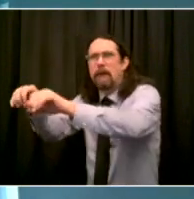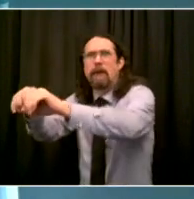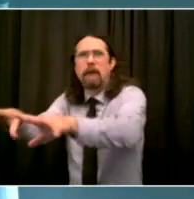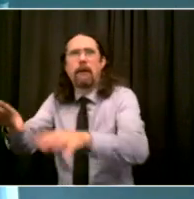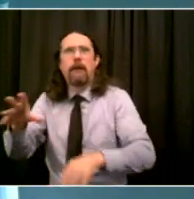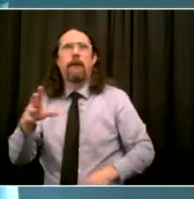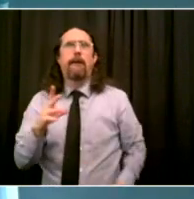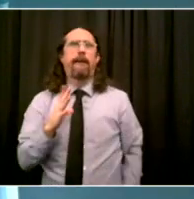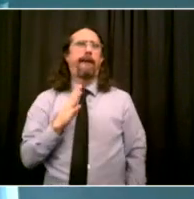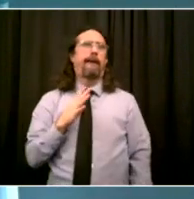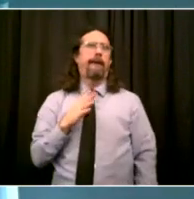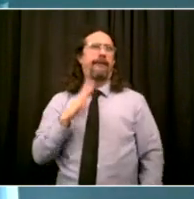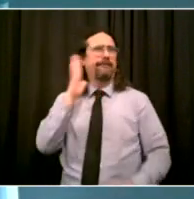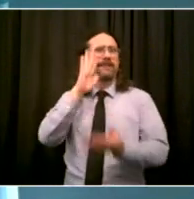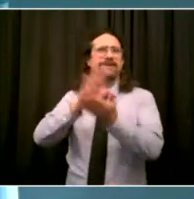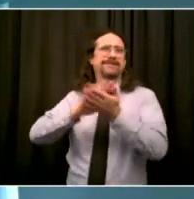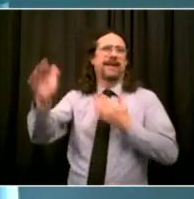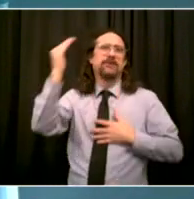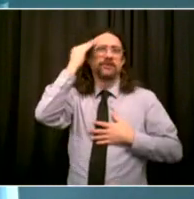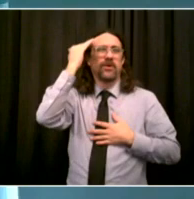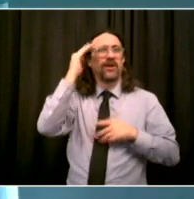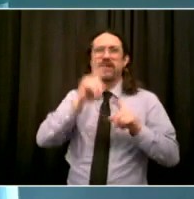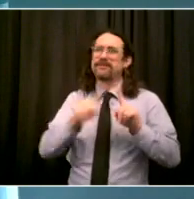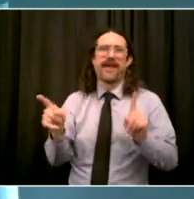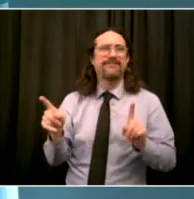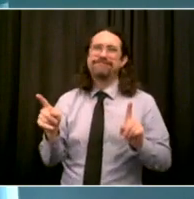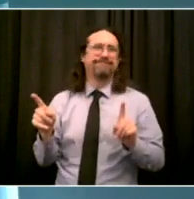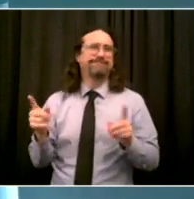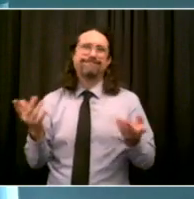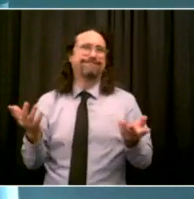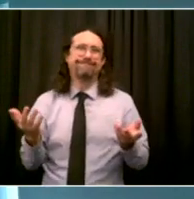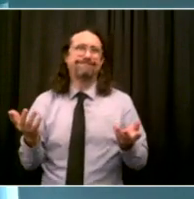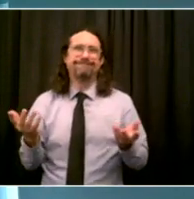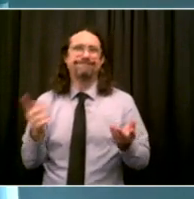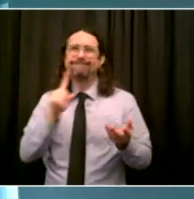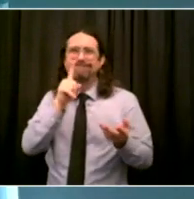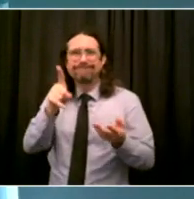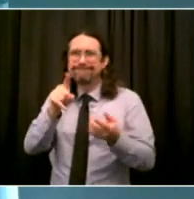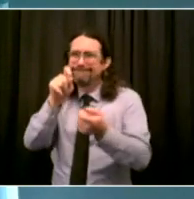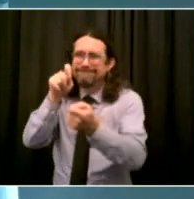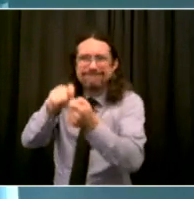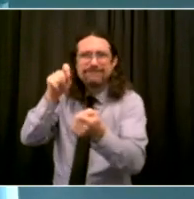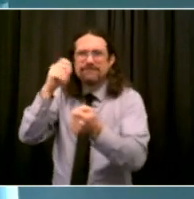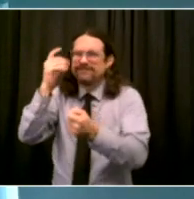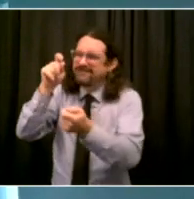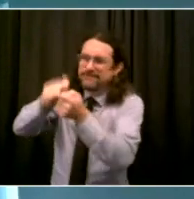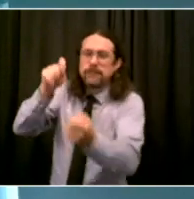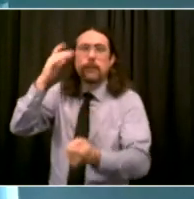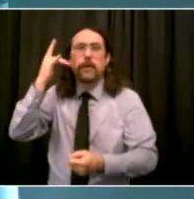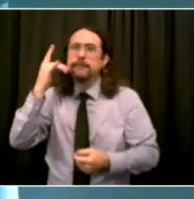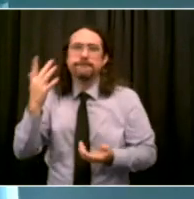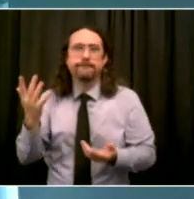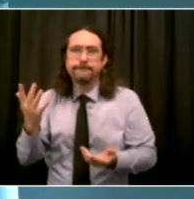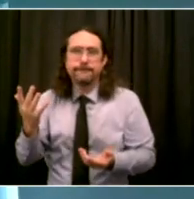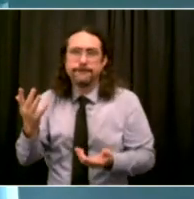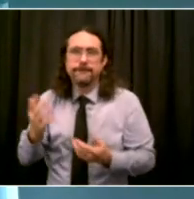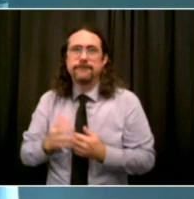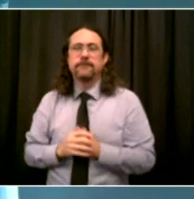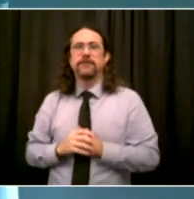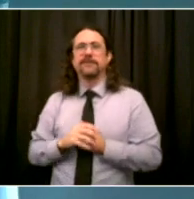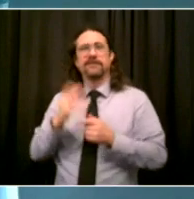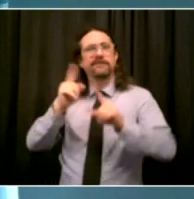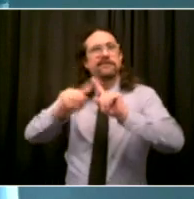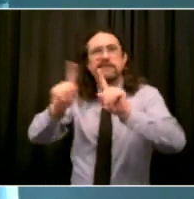close contact with people who had COVID-19, but not necessarily able to always take the right precautions. So this